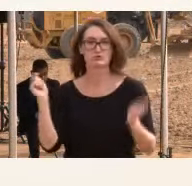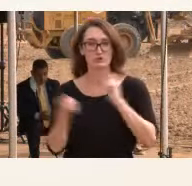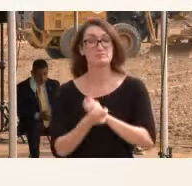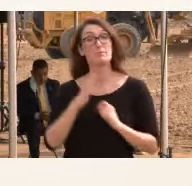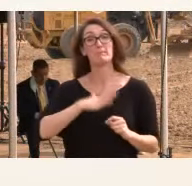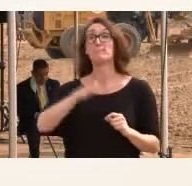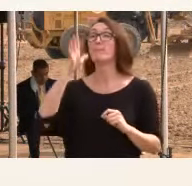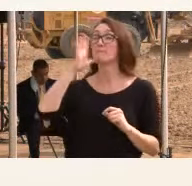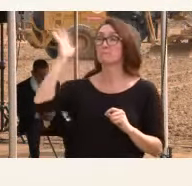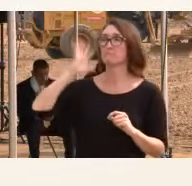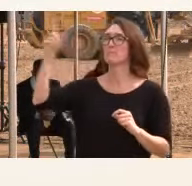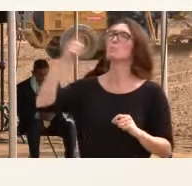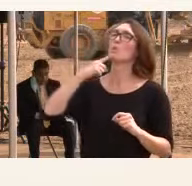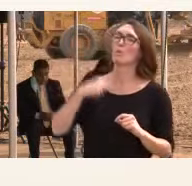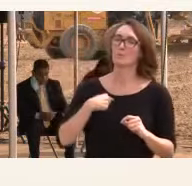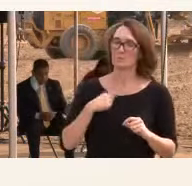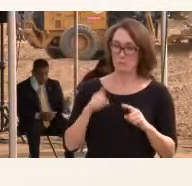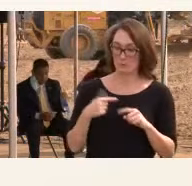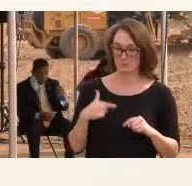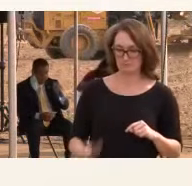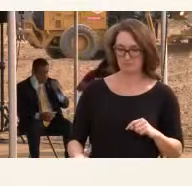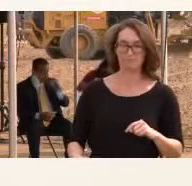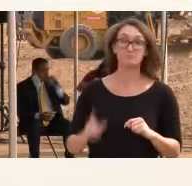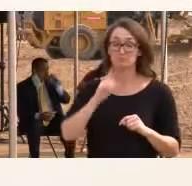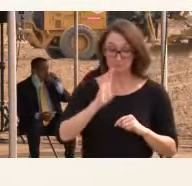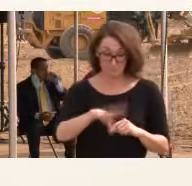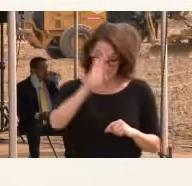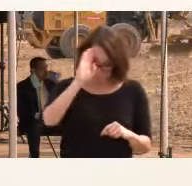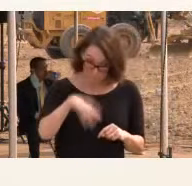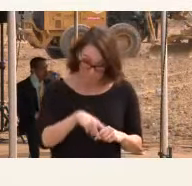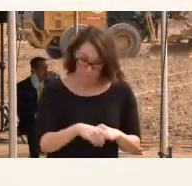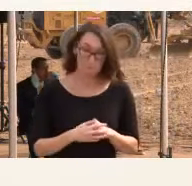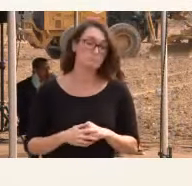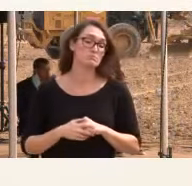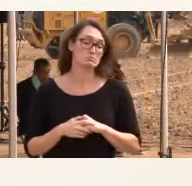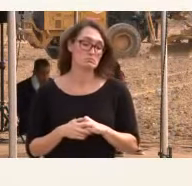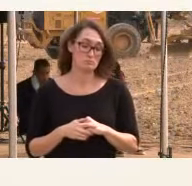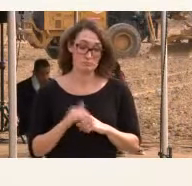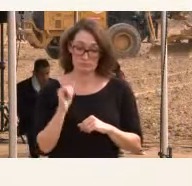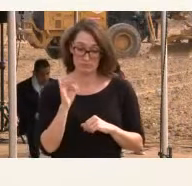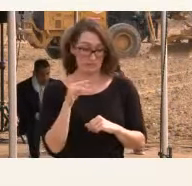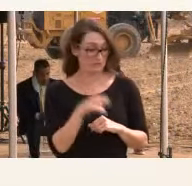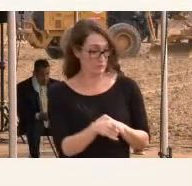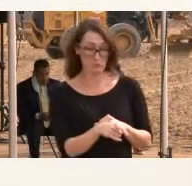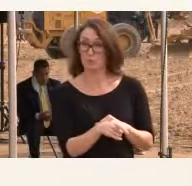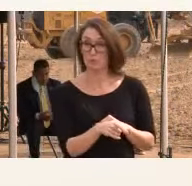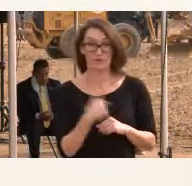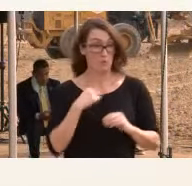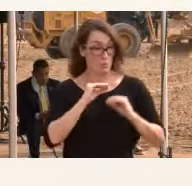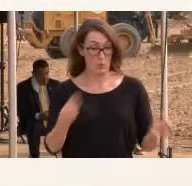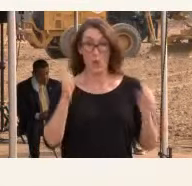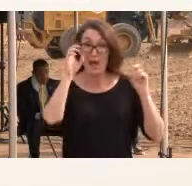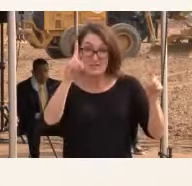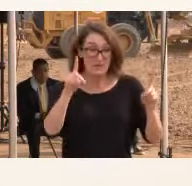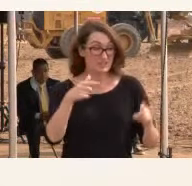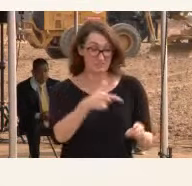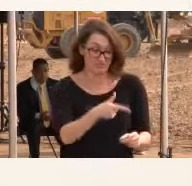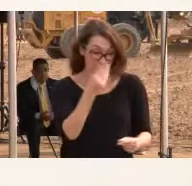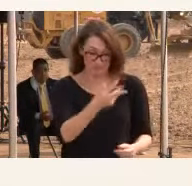me as a kid, you know, Jim, if you don't have an education, you don't have